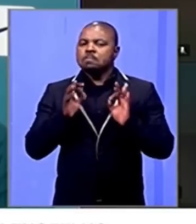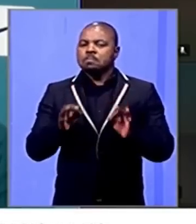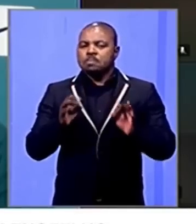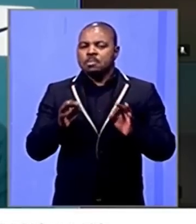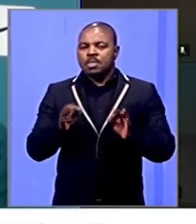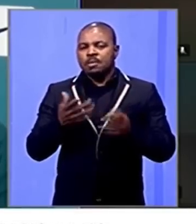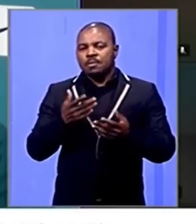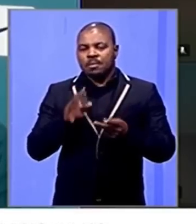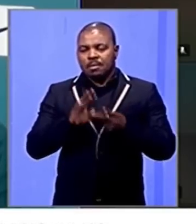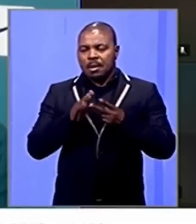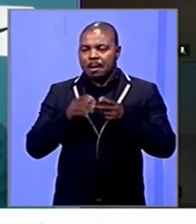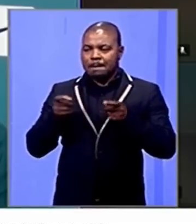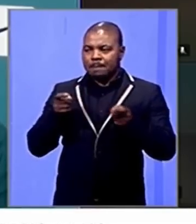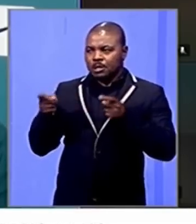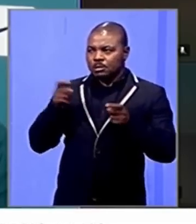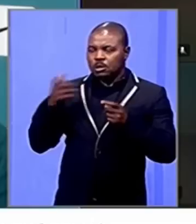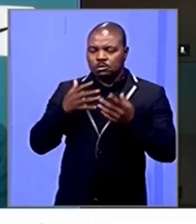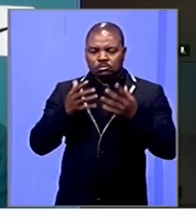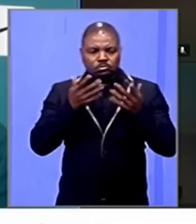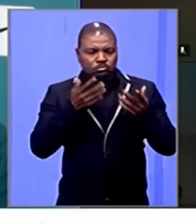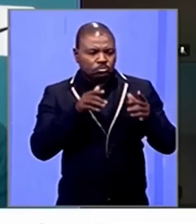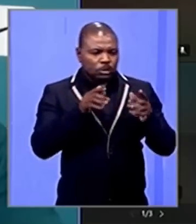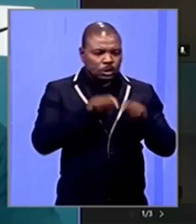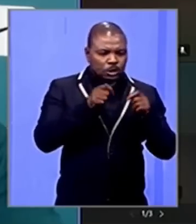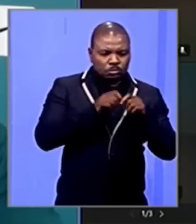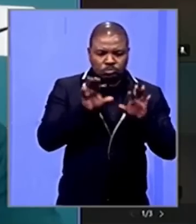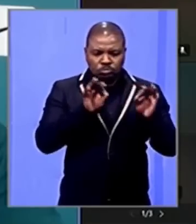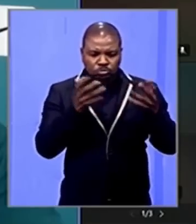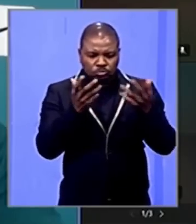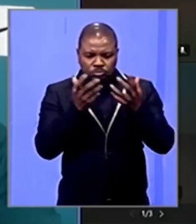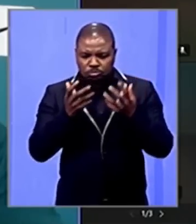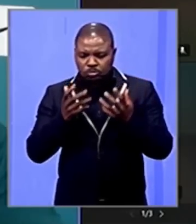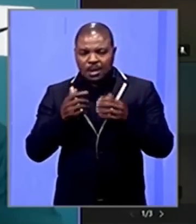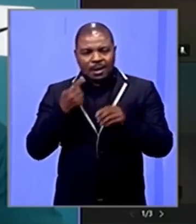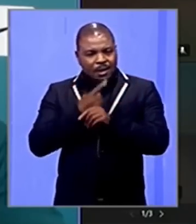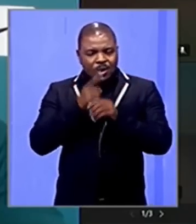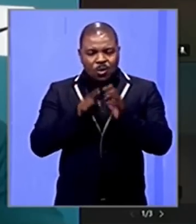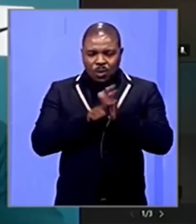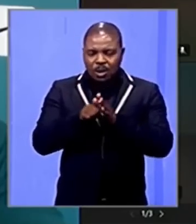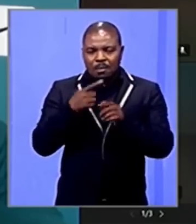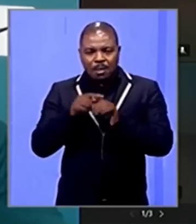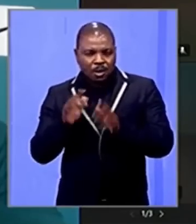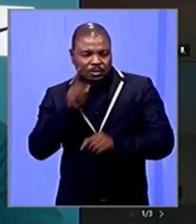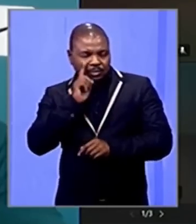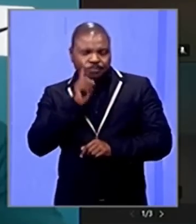from the management get good combinations around each and every weekend when we go out there.